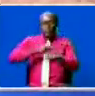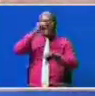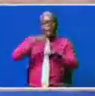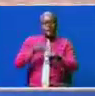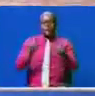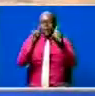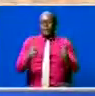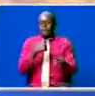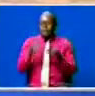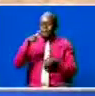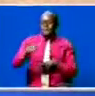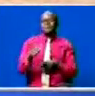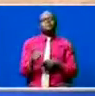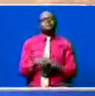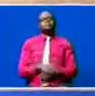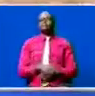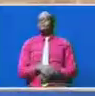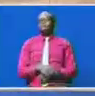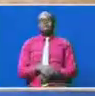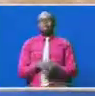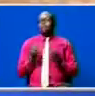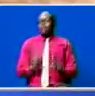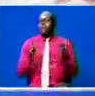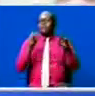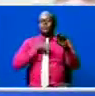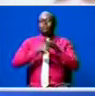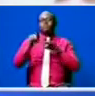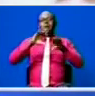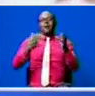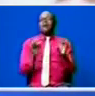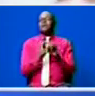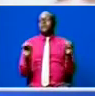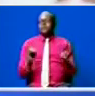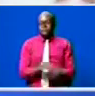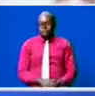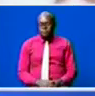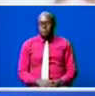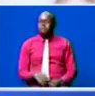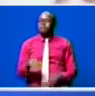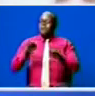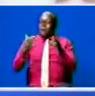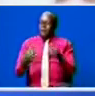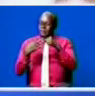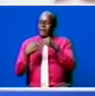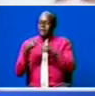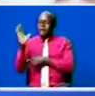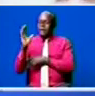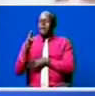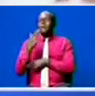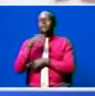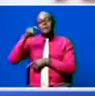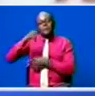examinations, but the angry runoff would not give learners a chance. Asa si darasa la nane cadets. Tungependa